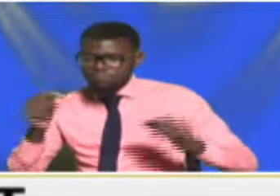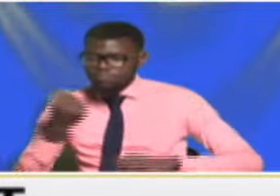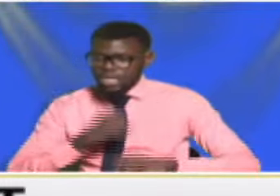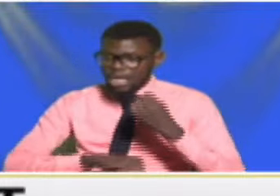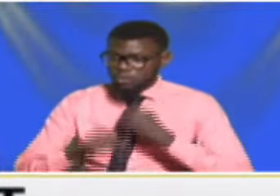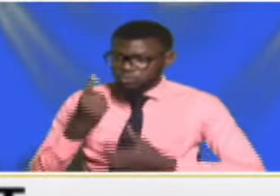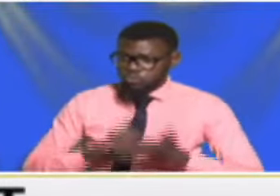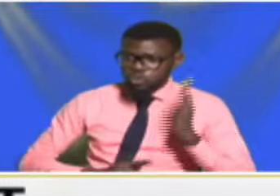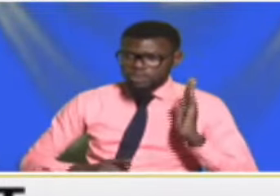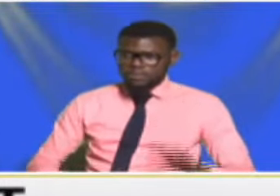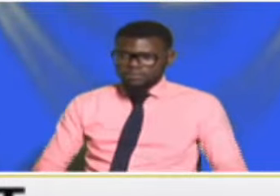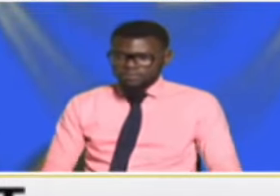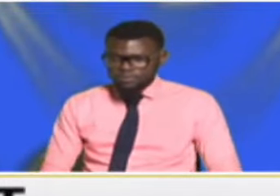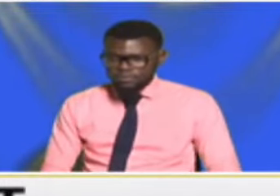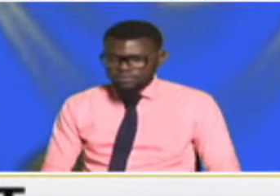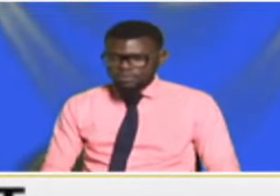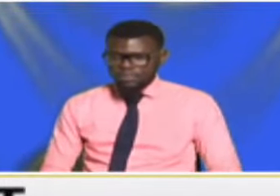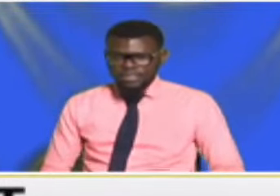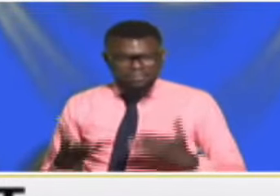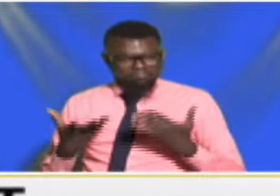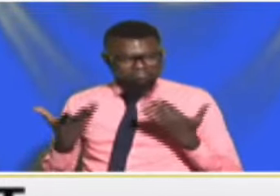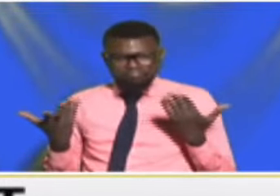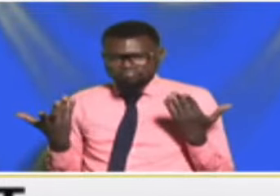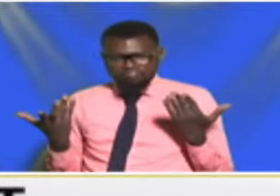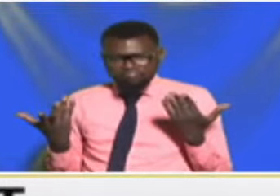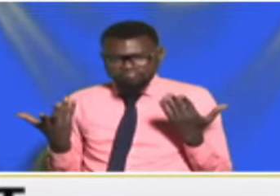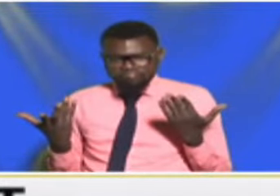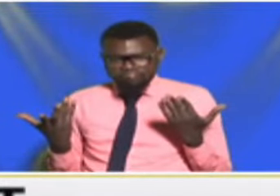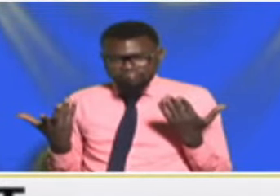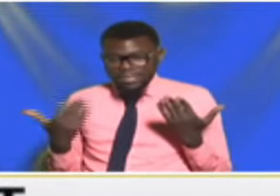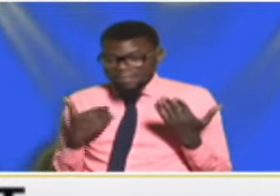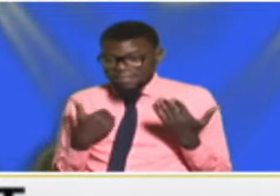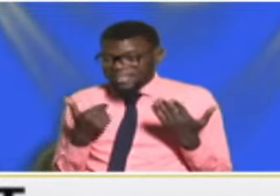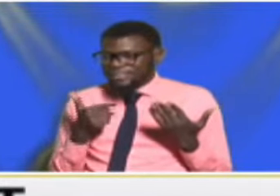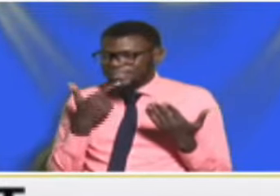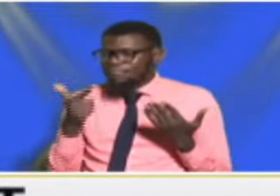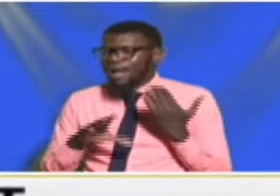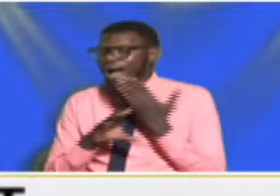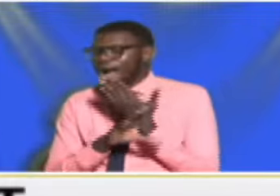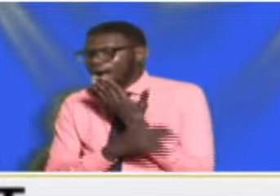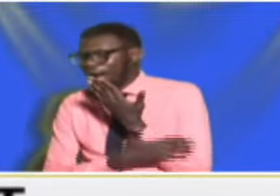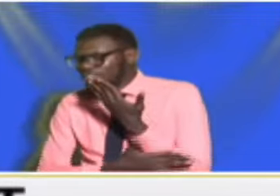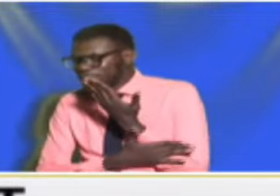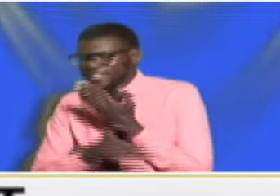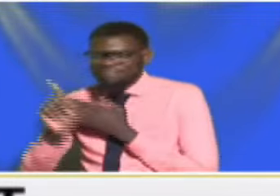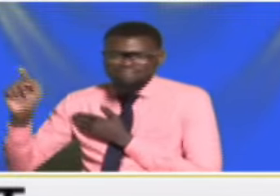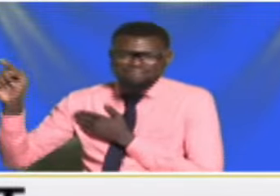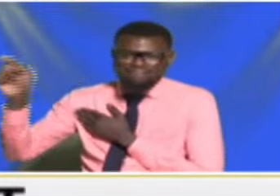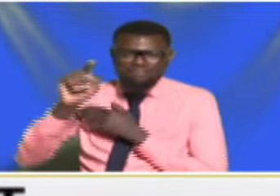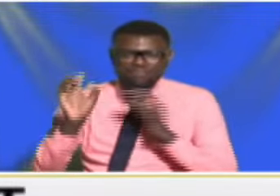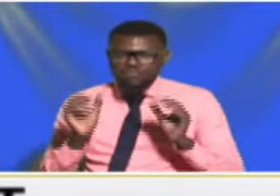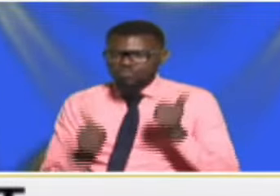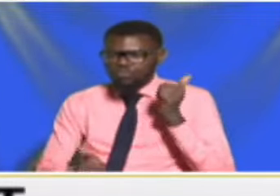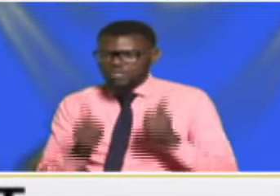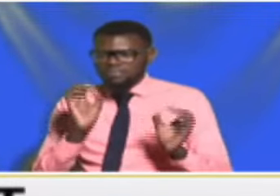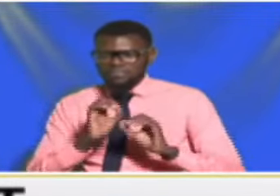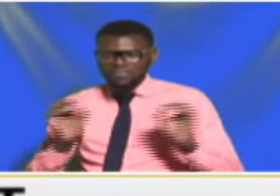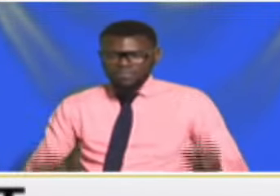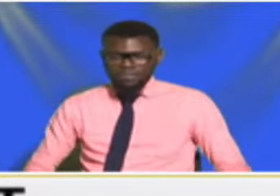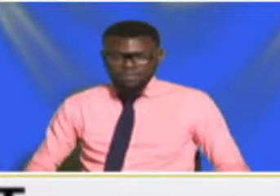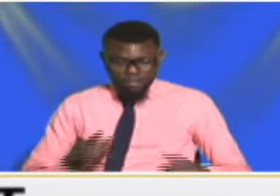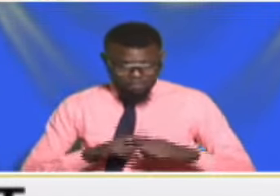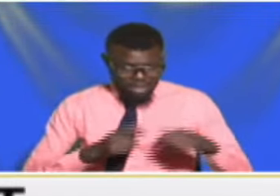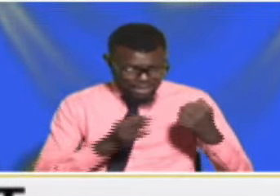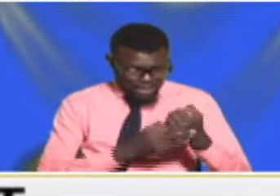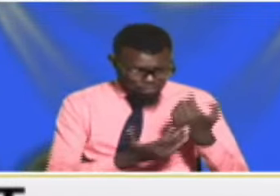and defaulted. And I don't want to mention countries because it's not right to mention. But almost 8